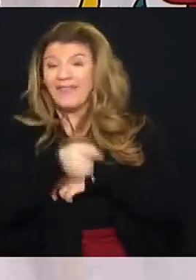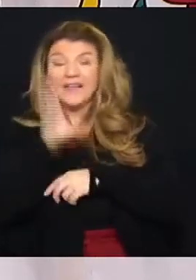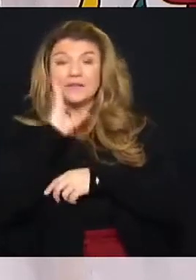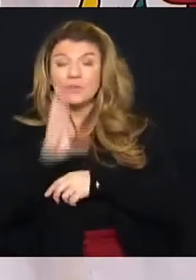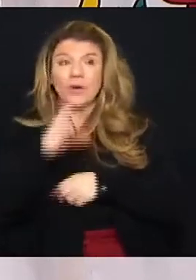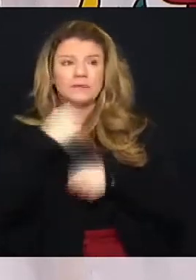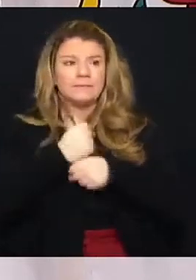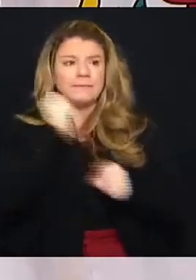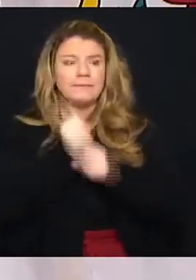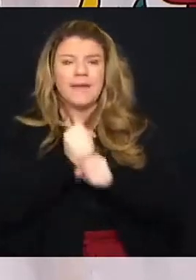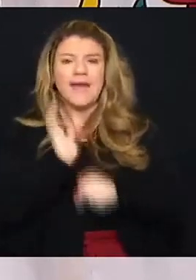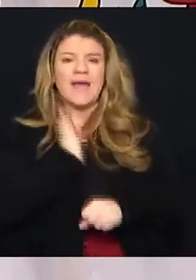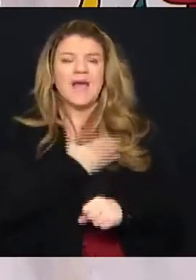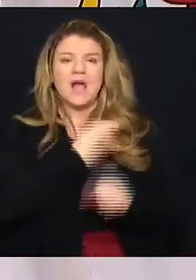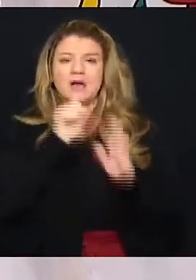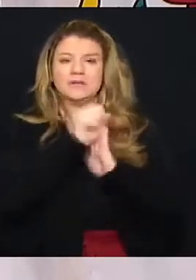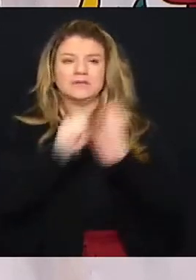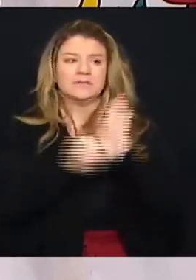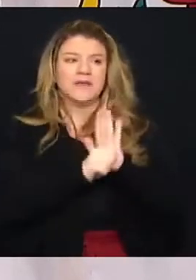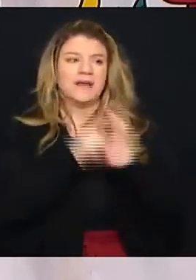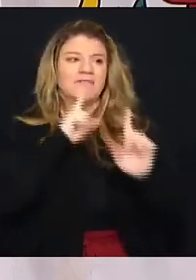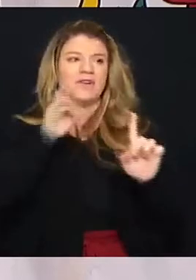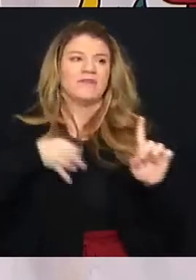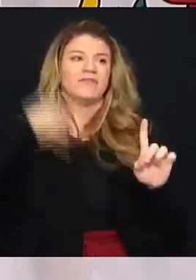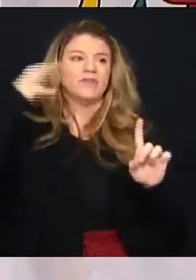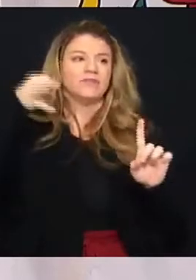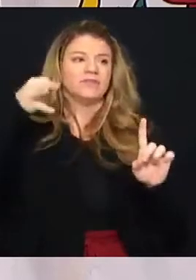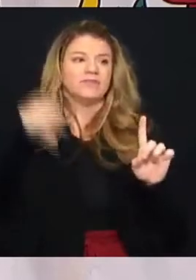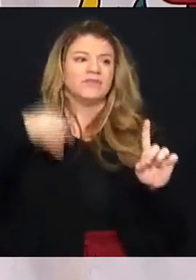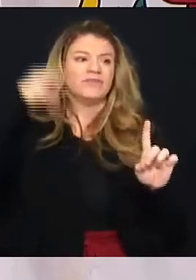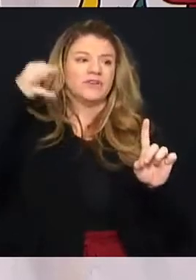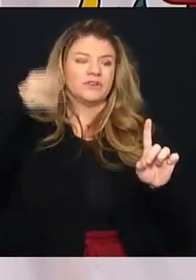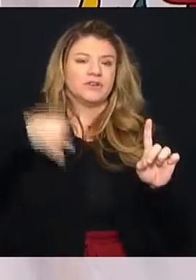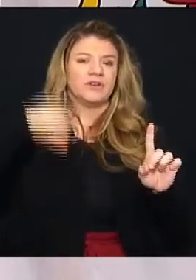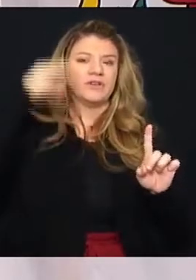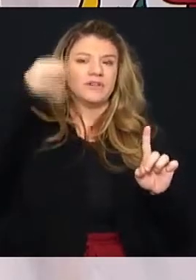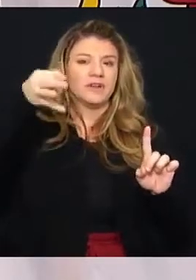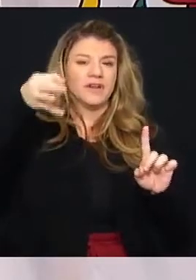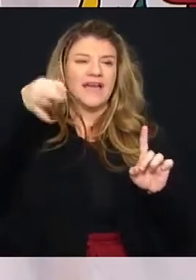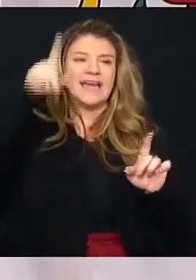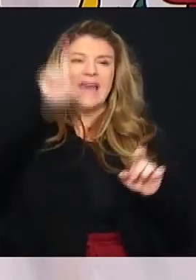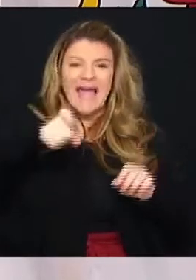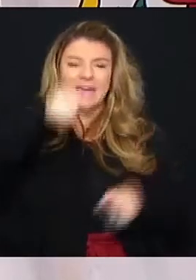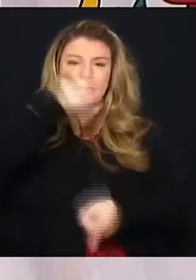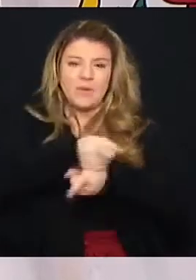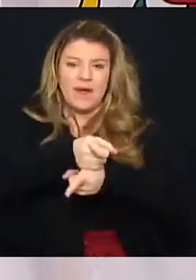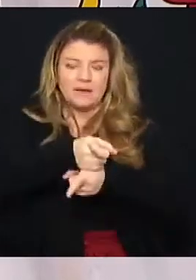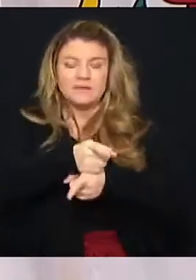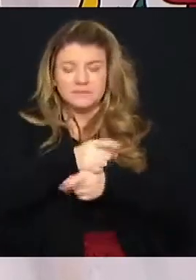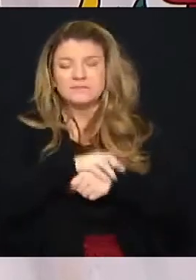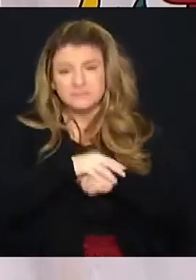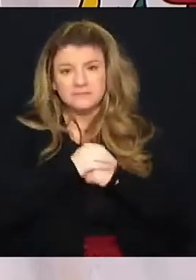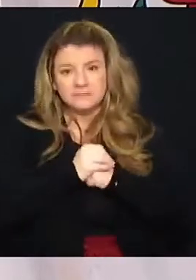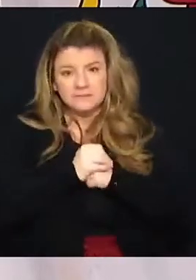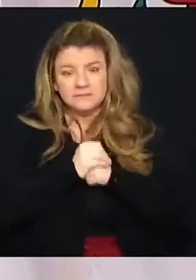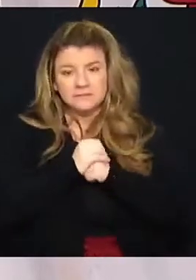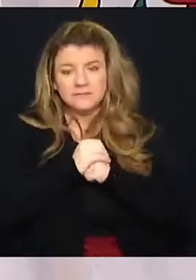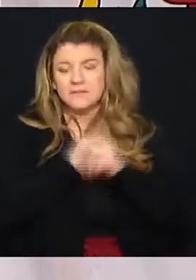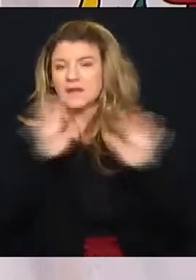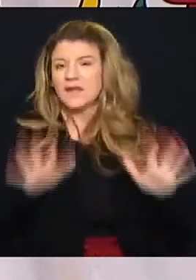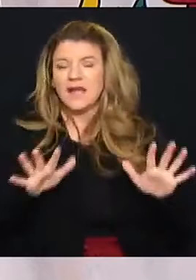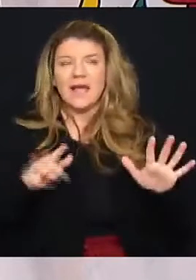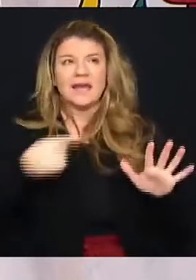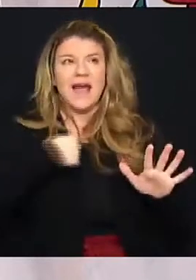our state for decades and decades to come. You had to get it right. And I absolutely